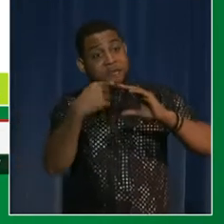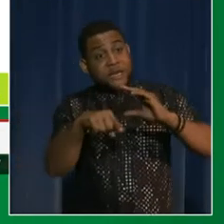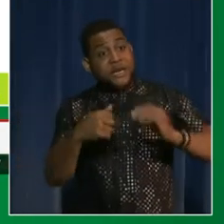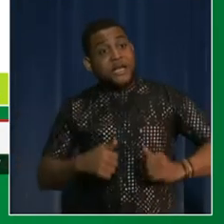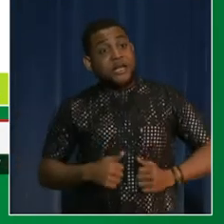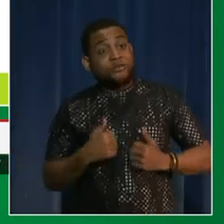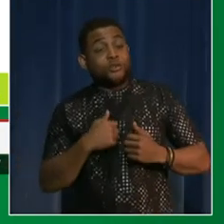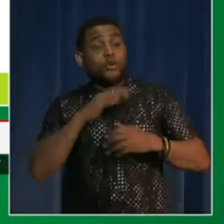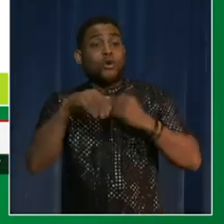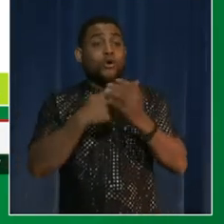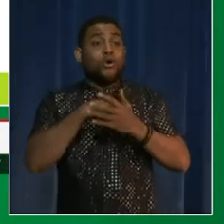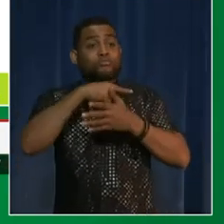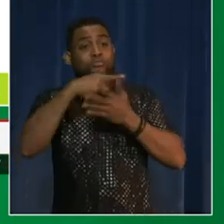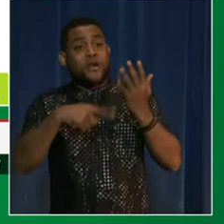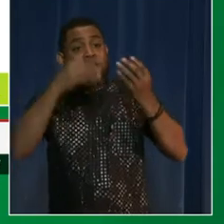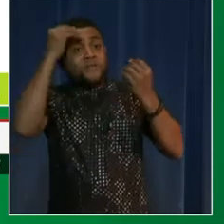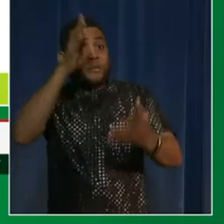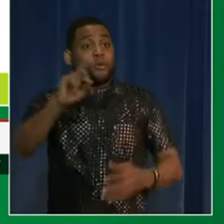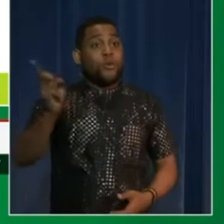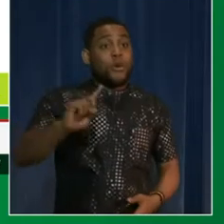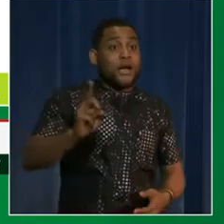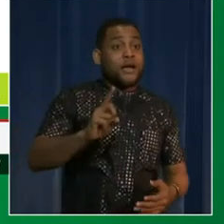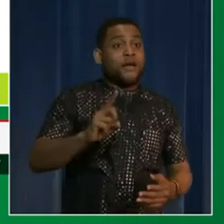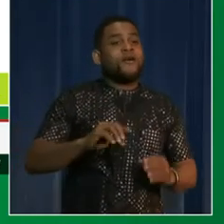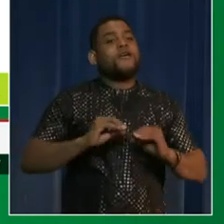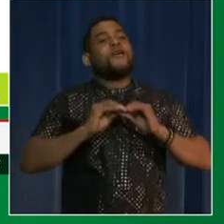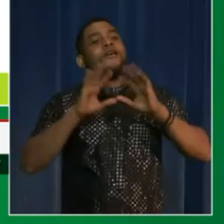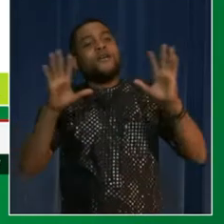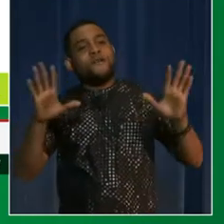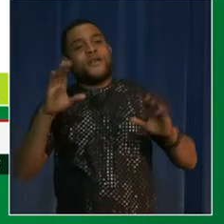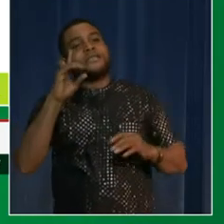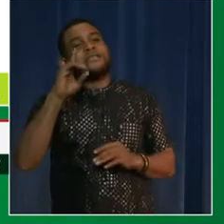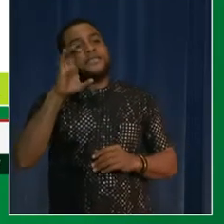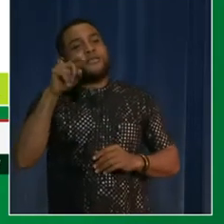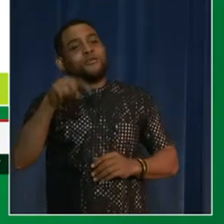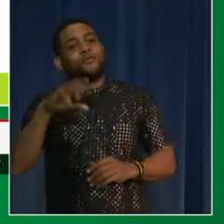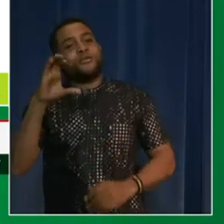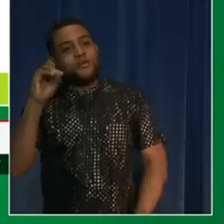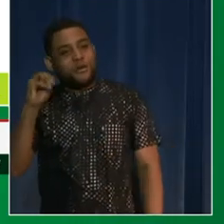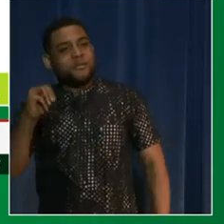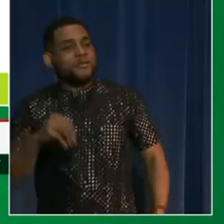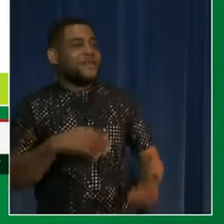be where once again? All right. Thank you so much.